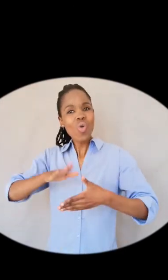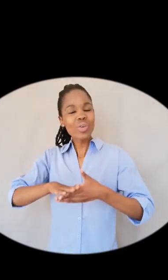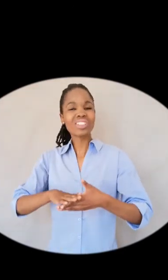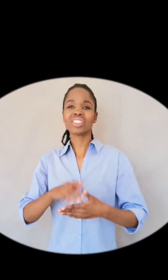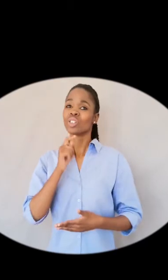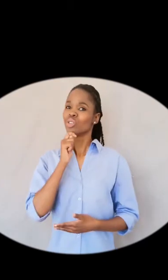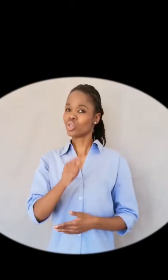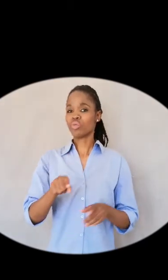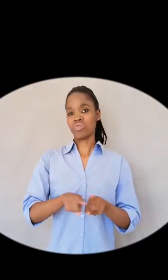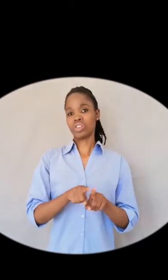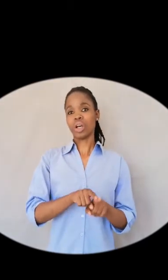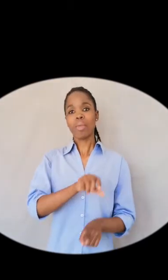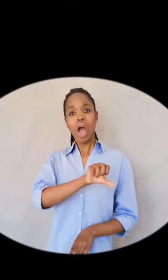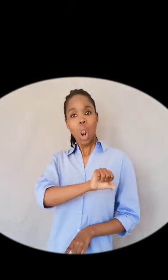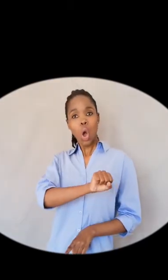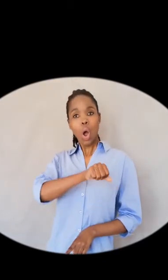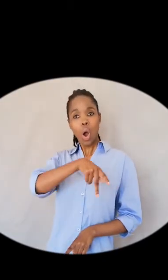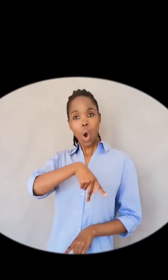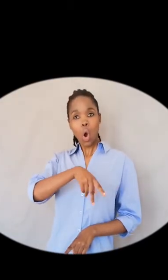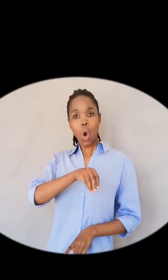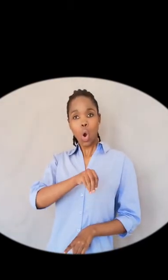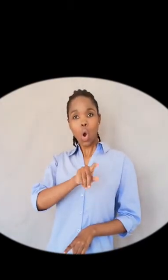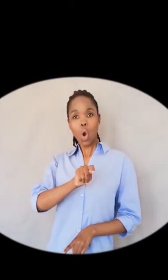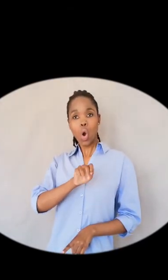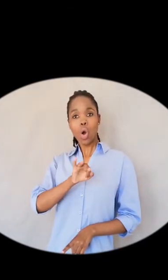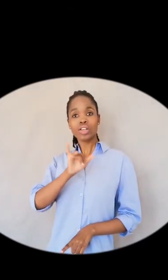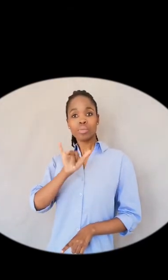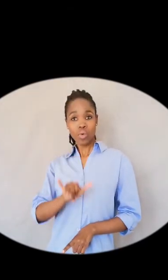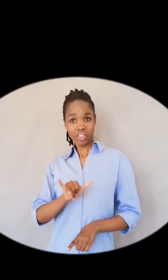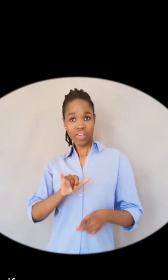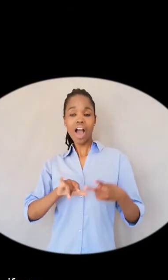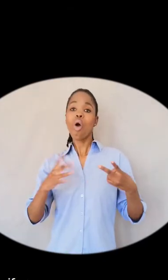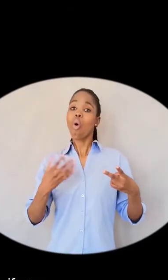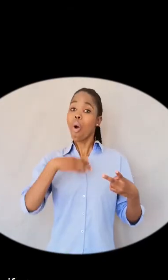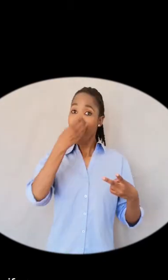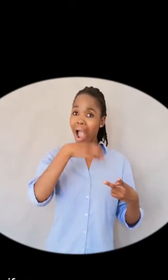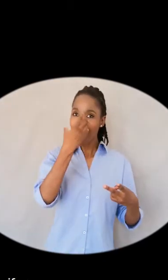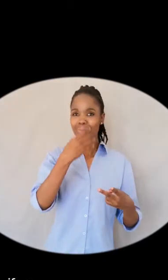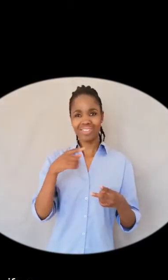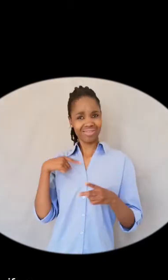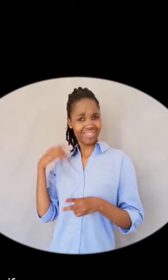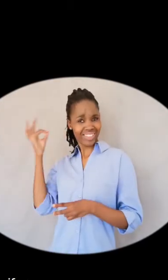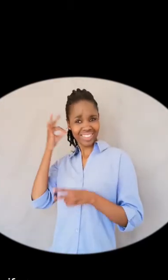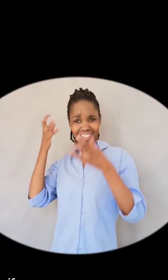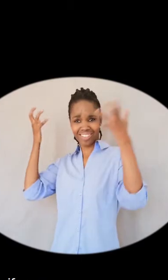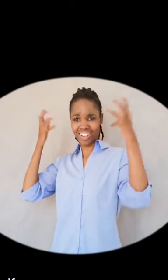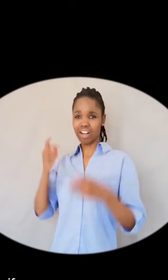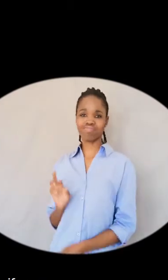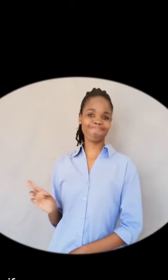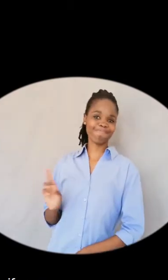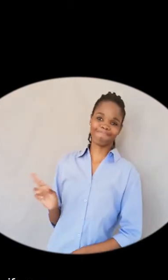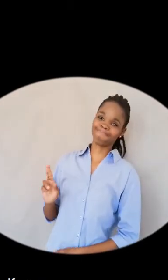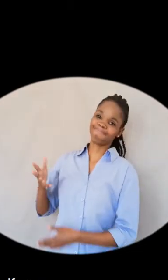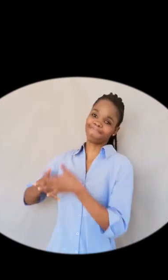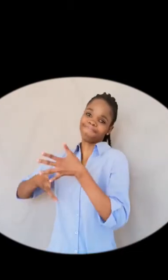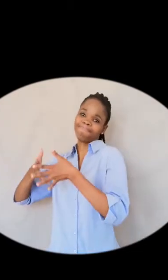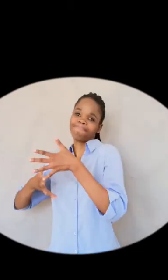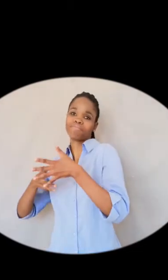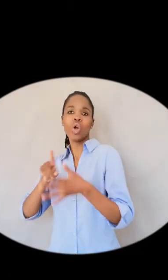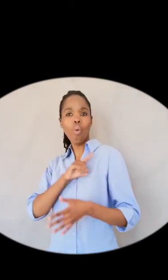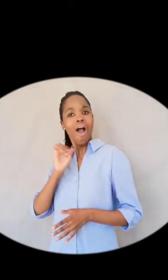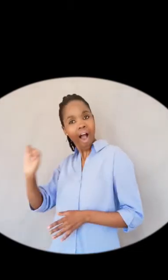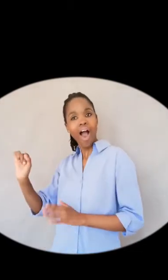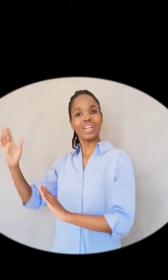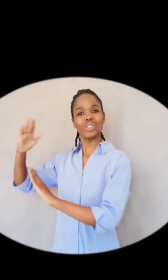Main reason, no podcast platform like Spotify or Apple will actually take you seriously if you're using SoundCloud because